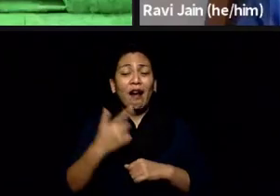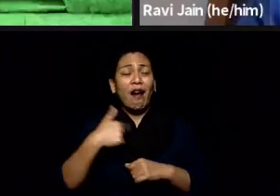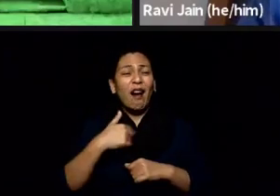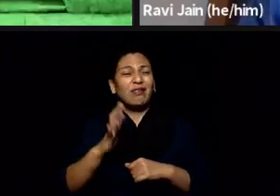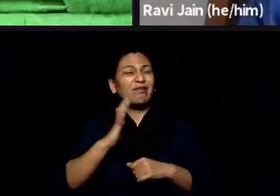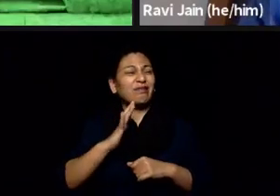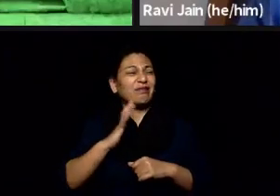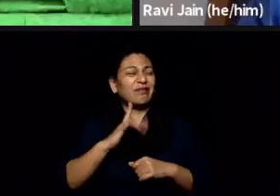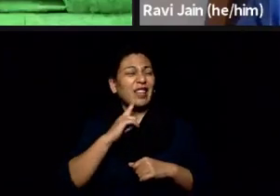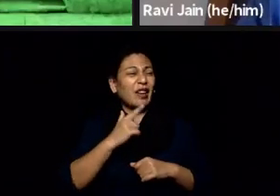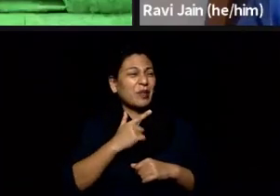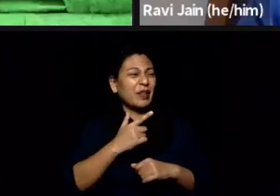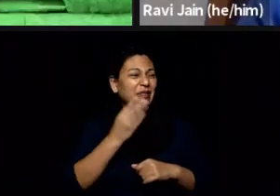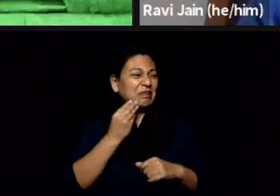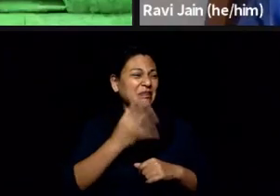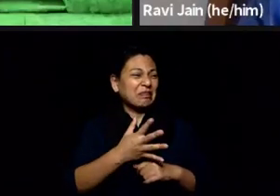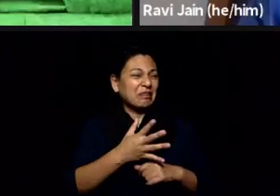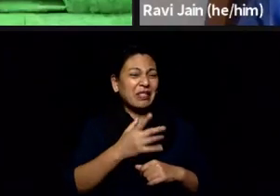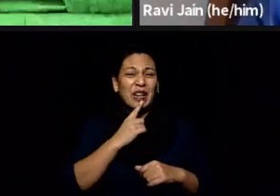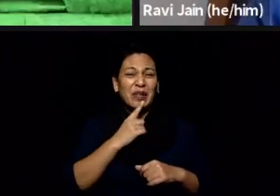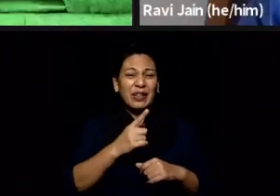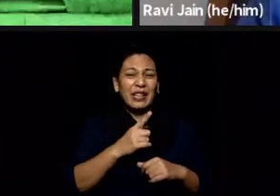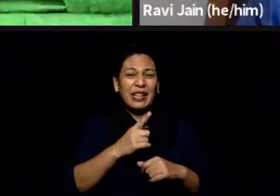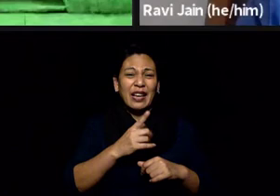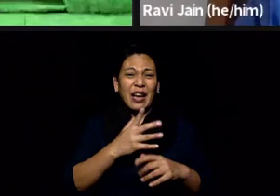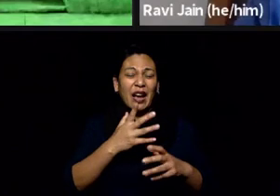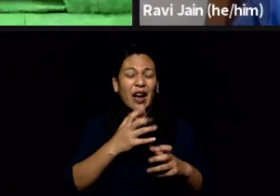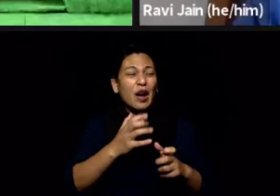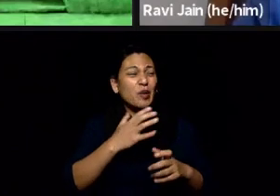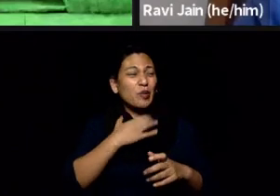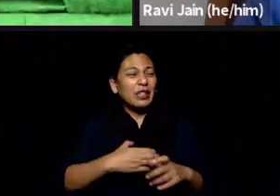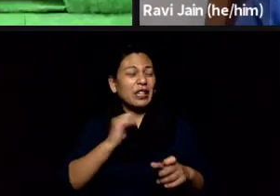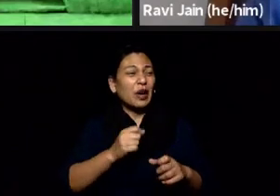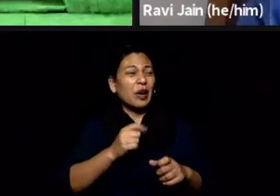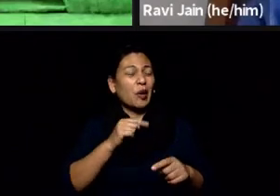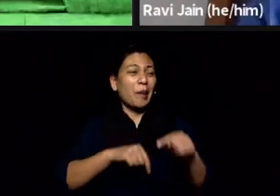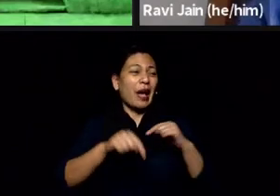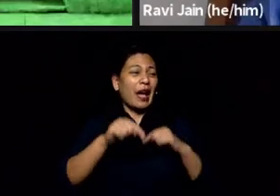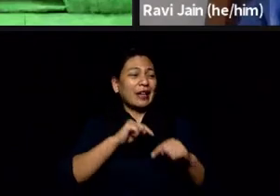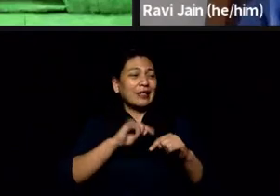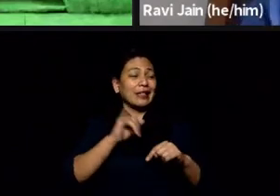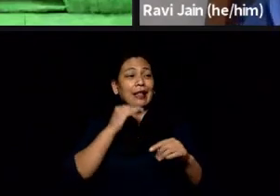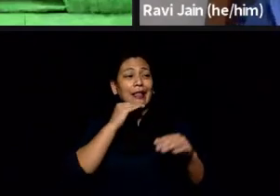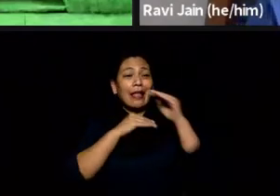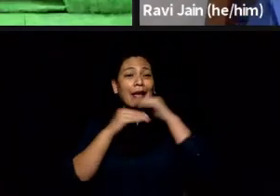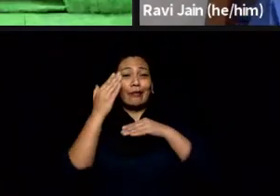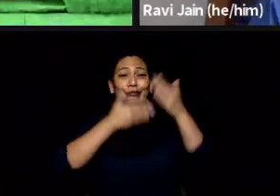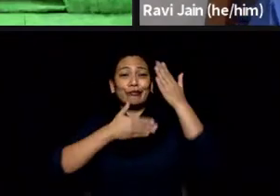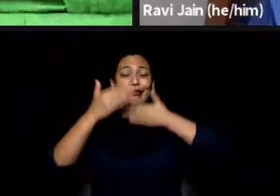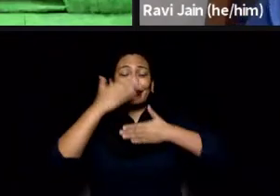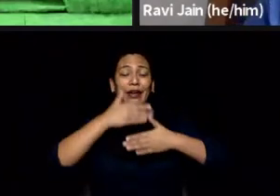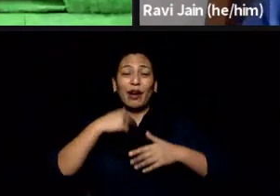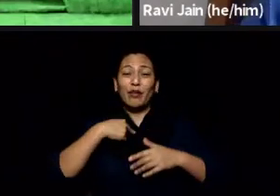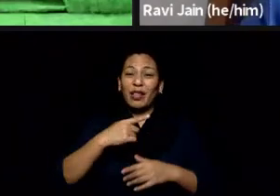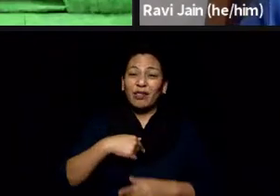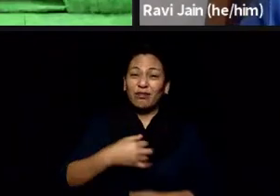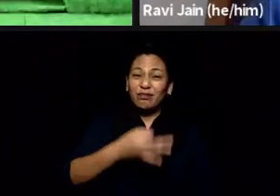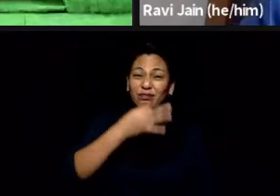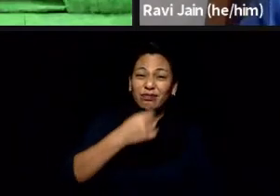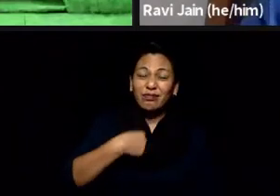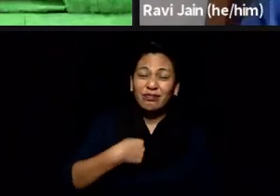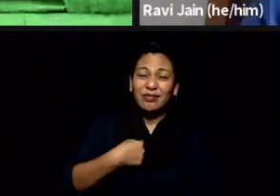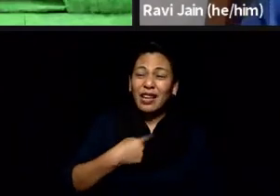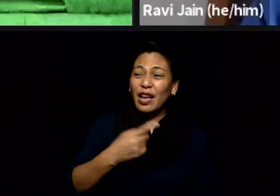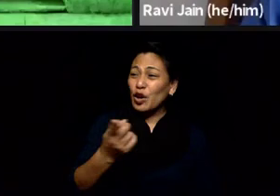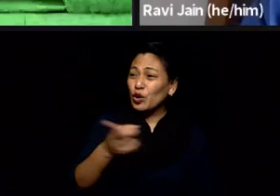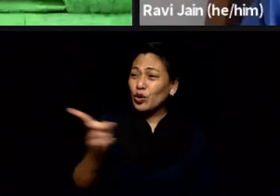could go back to lying, because I was so good at it. I was so good at it. I didn't need any of you all to know how much